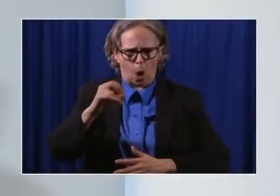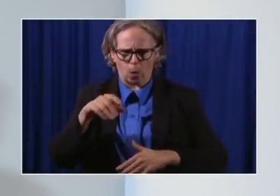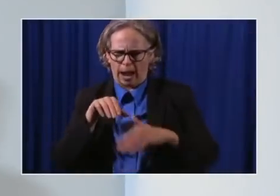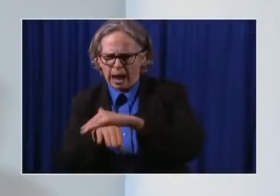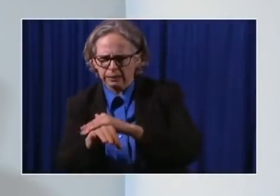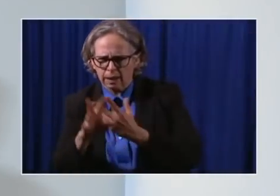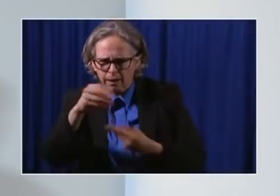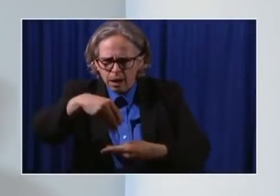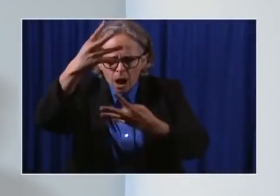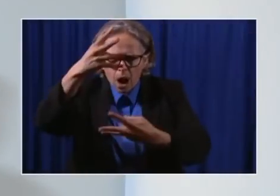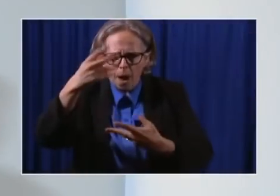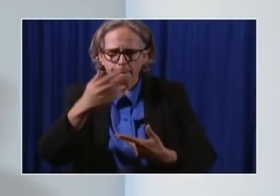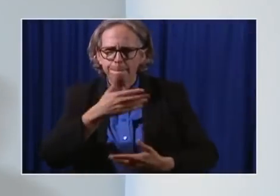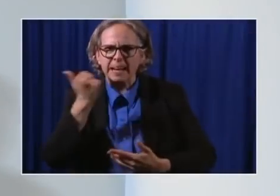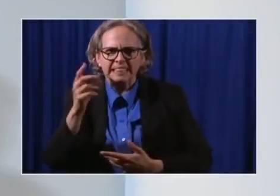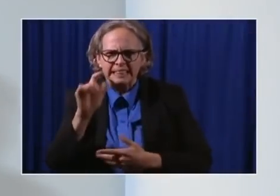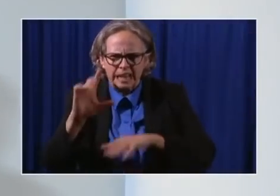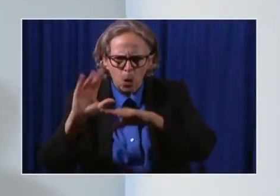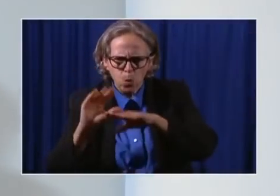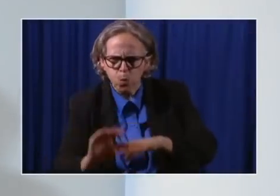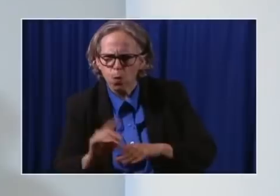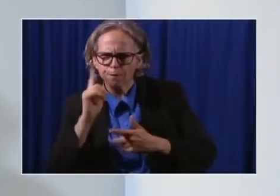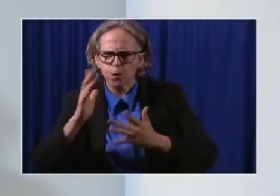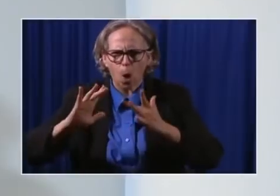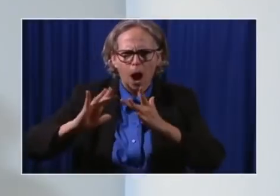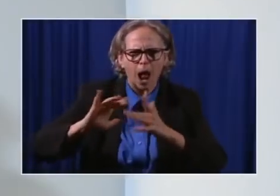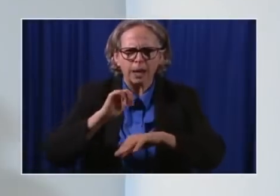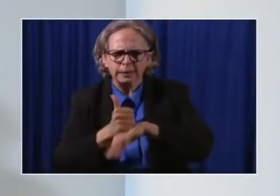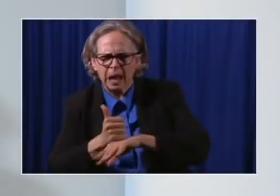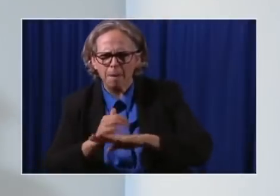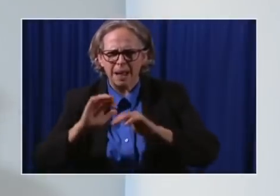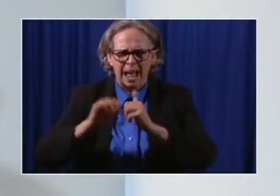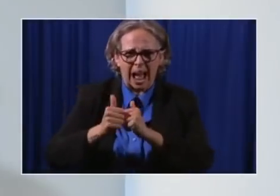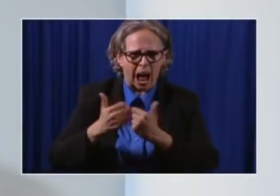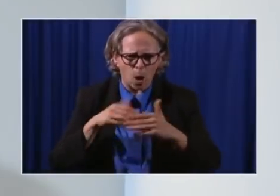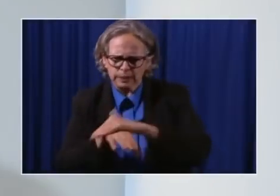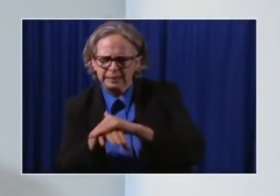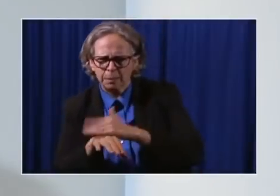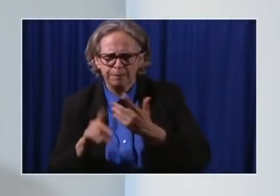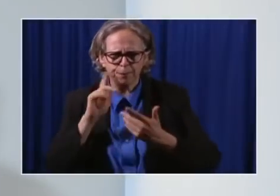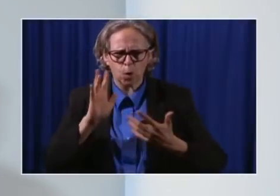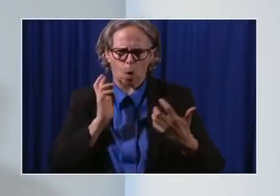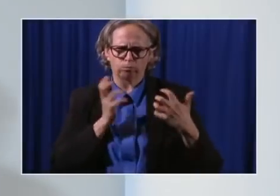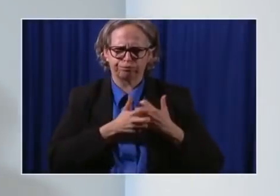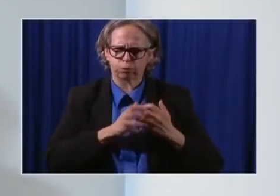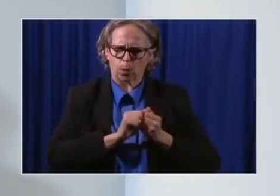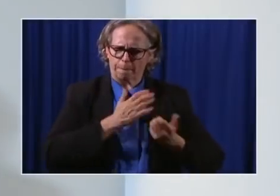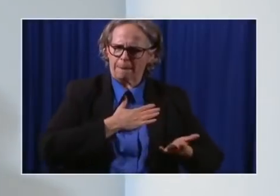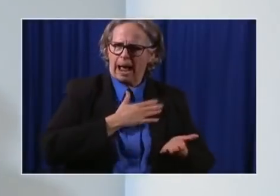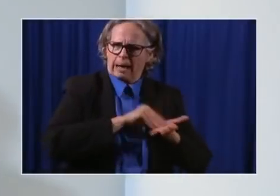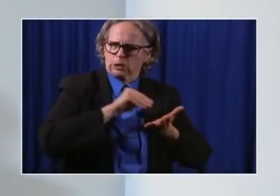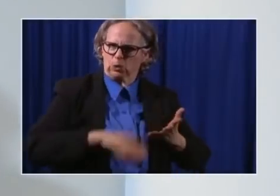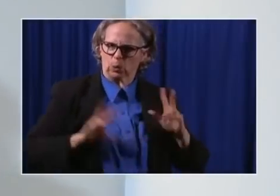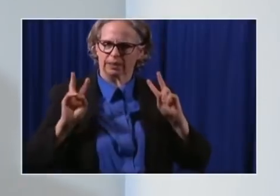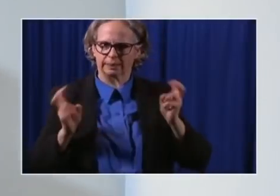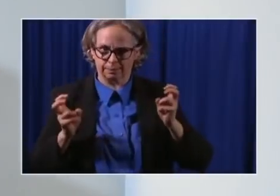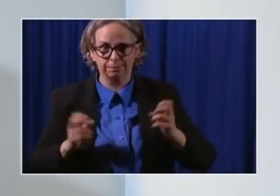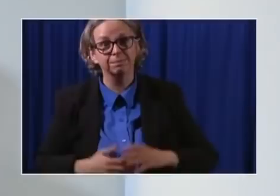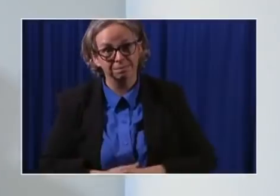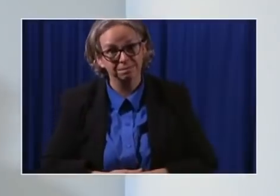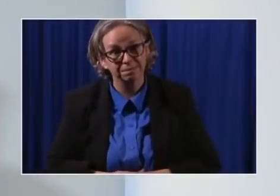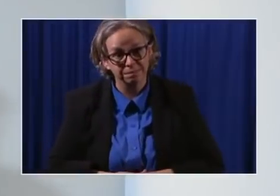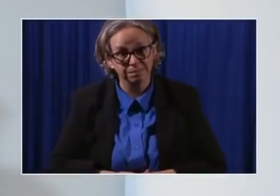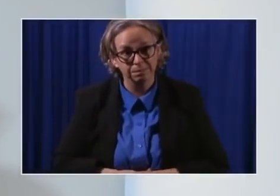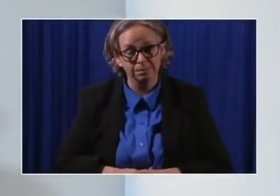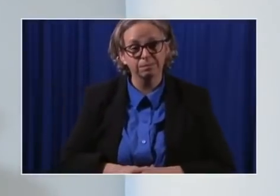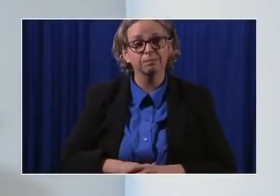deal on the technology and the accessibility that they need to serve their students. And to enhance their ability to do that, we're also announcing